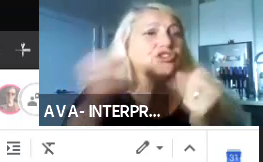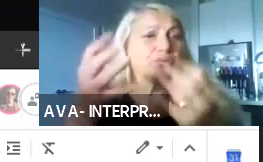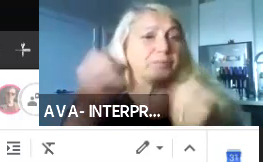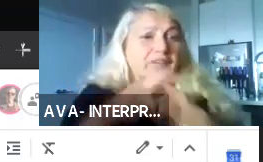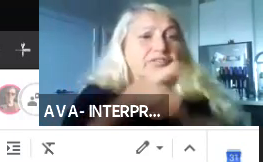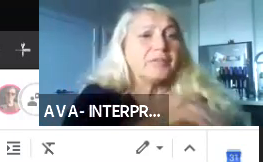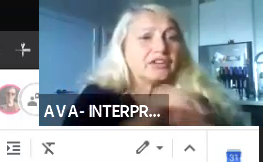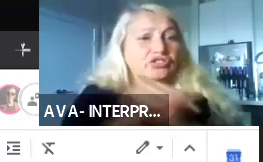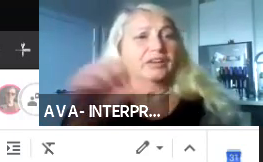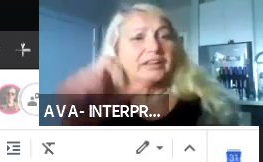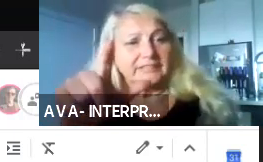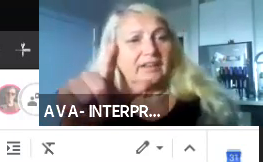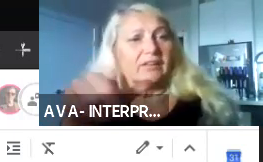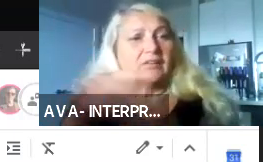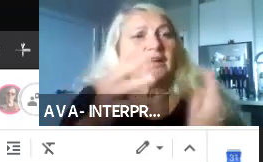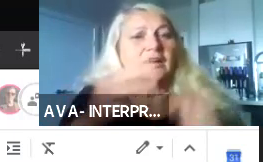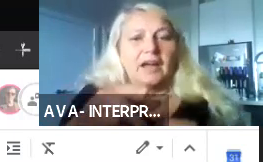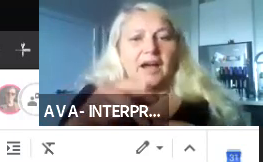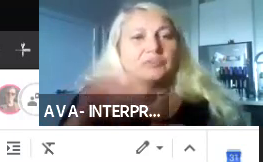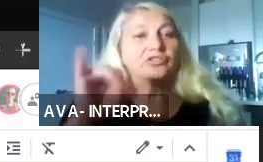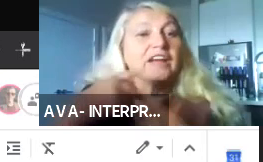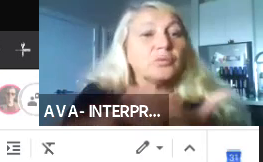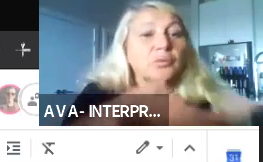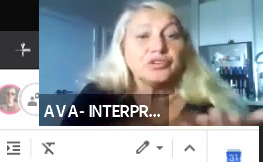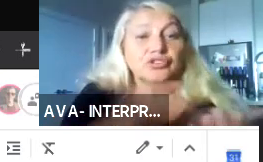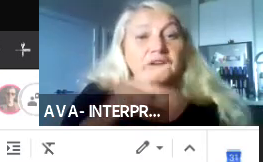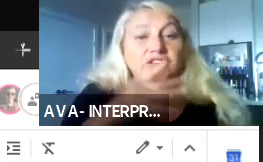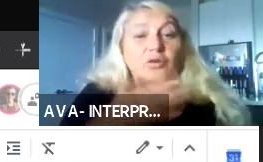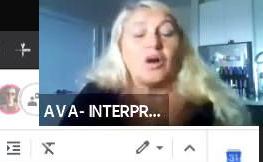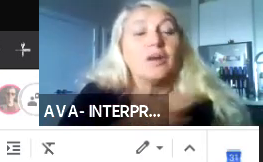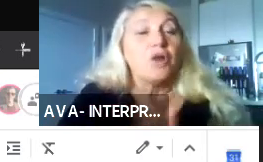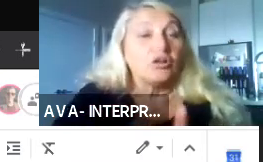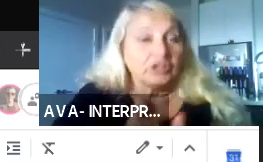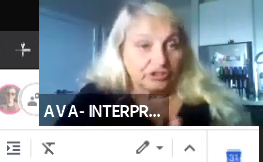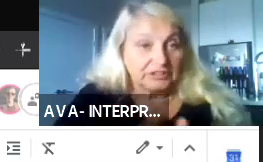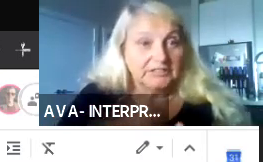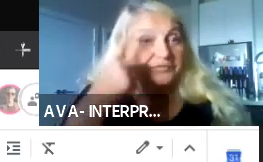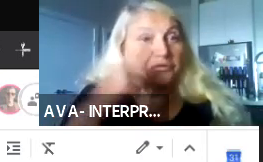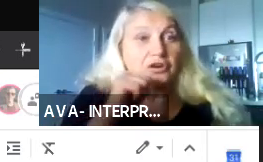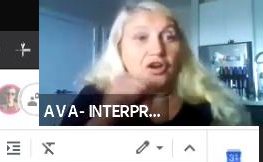we're interpreting from English to ASL. So that's what we were doing. So